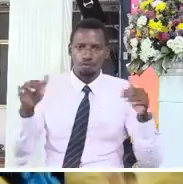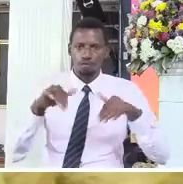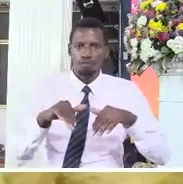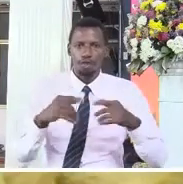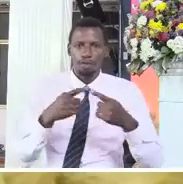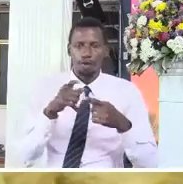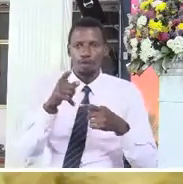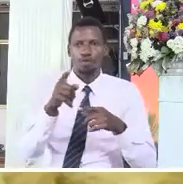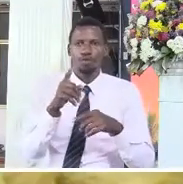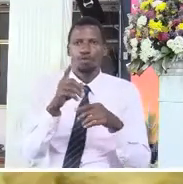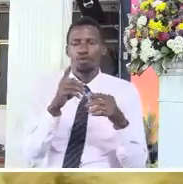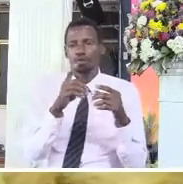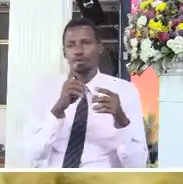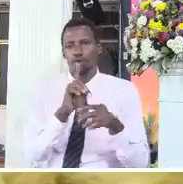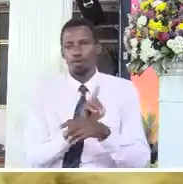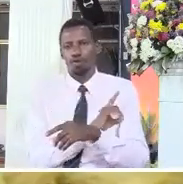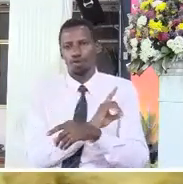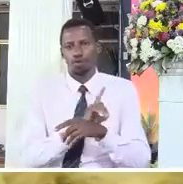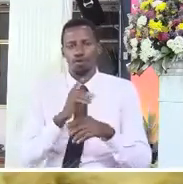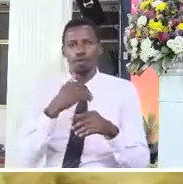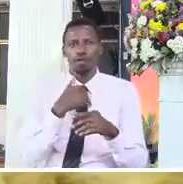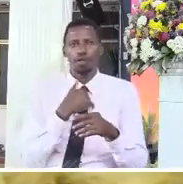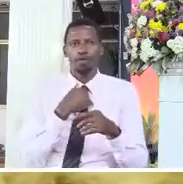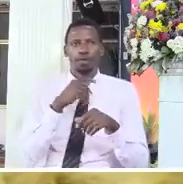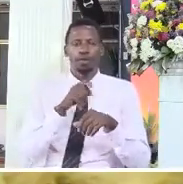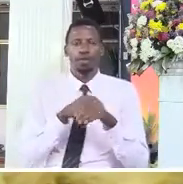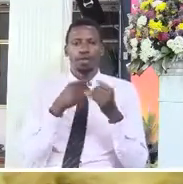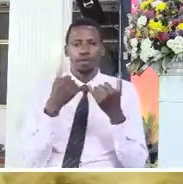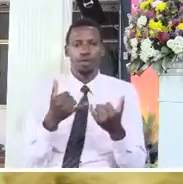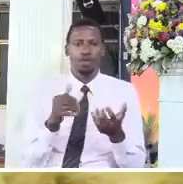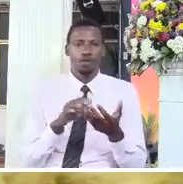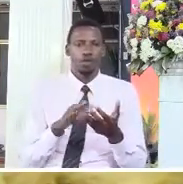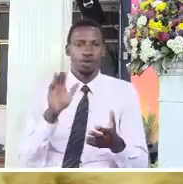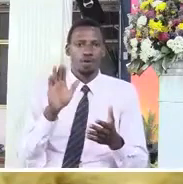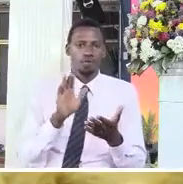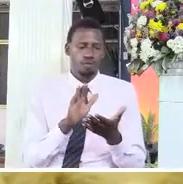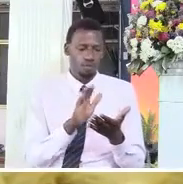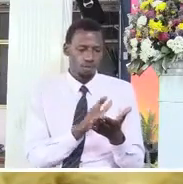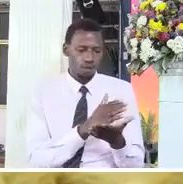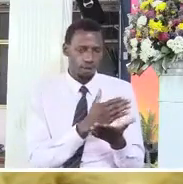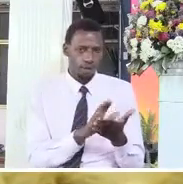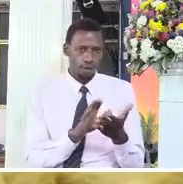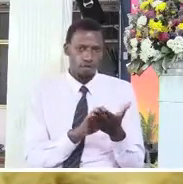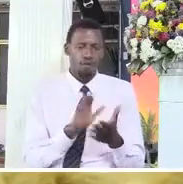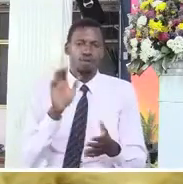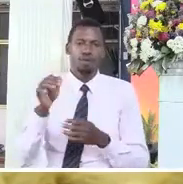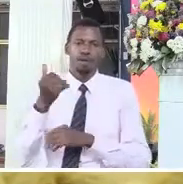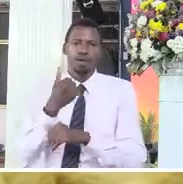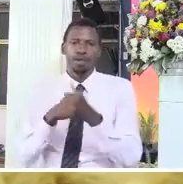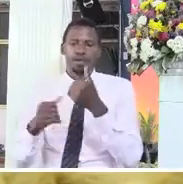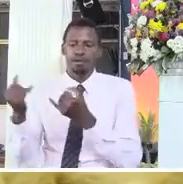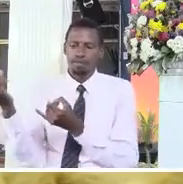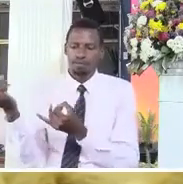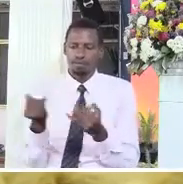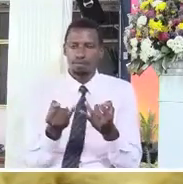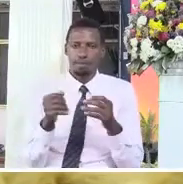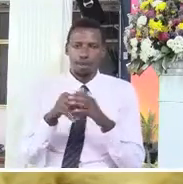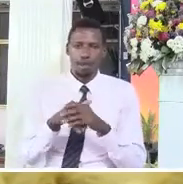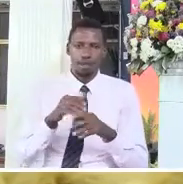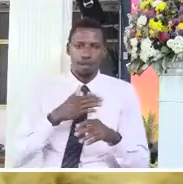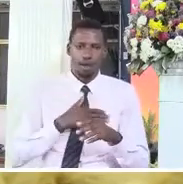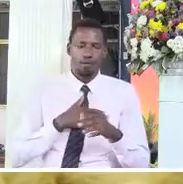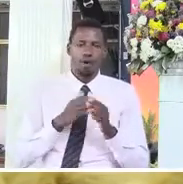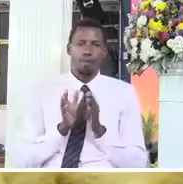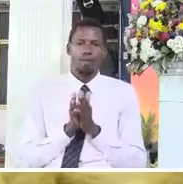So right now, a lot of departments, a lot of activities have been introduced even in our public